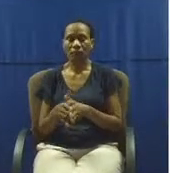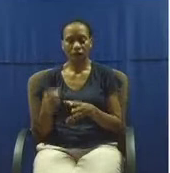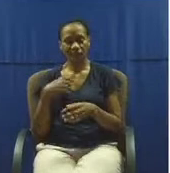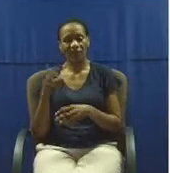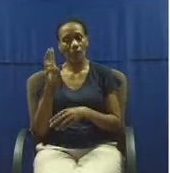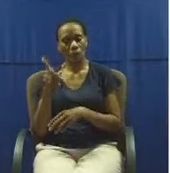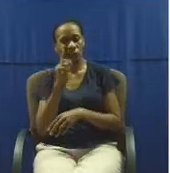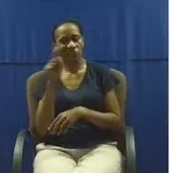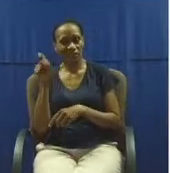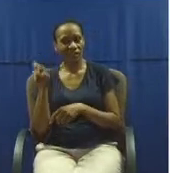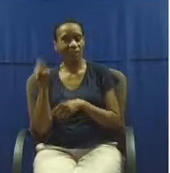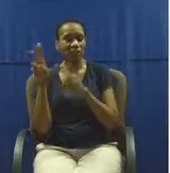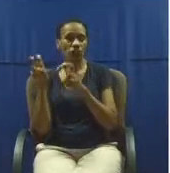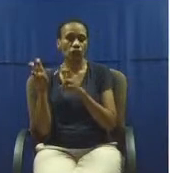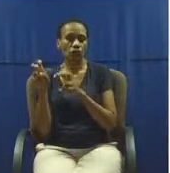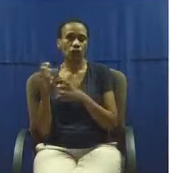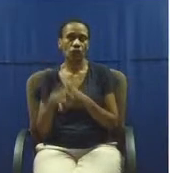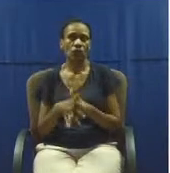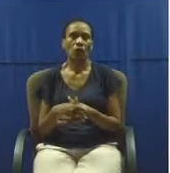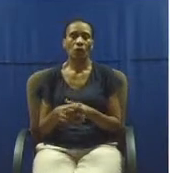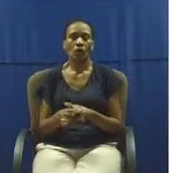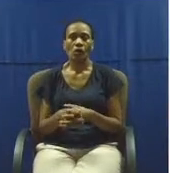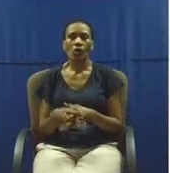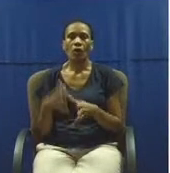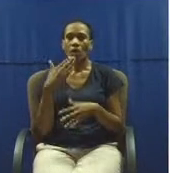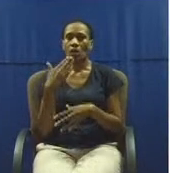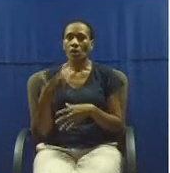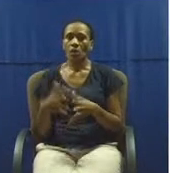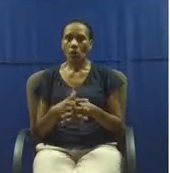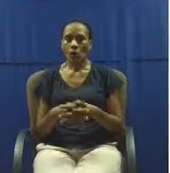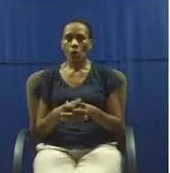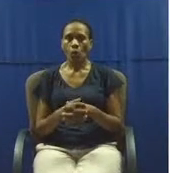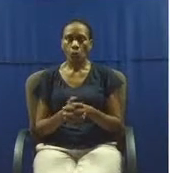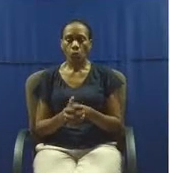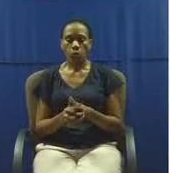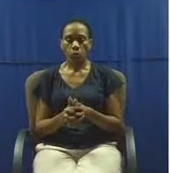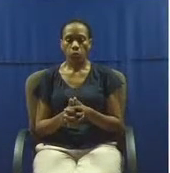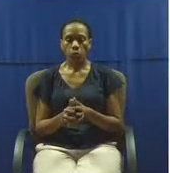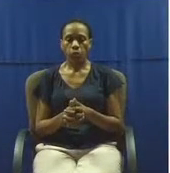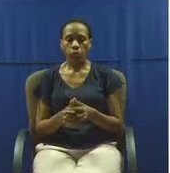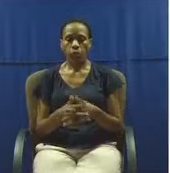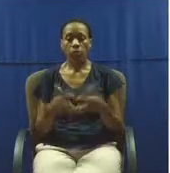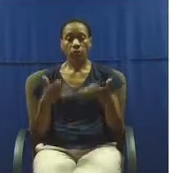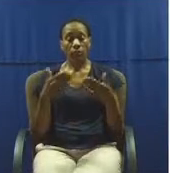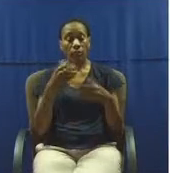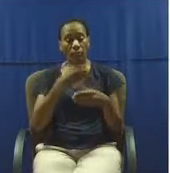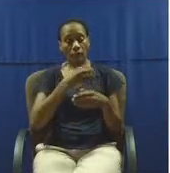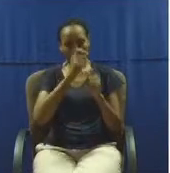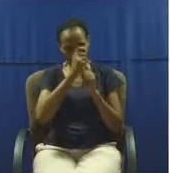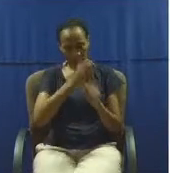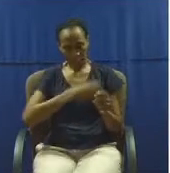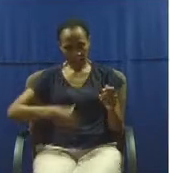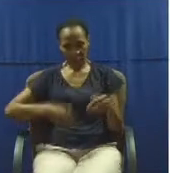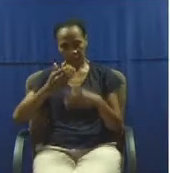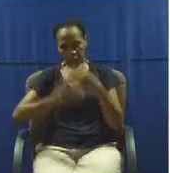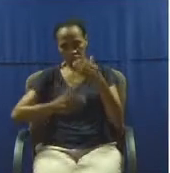into the matter and I'll be advised accordingly. Thank you very much. You may proceed, Honorable the